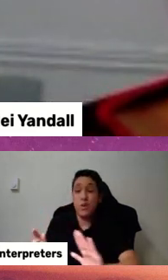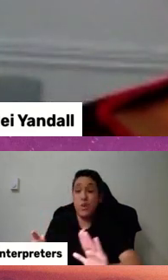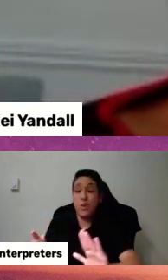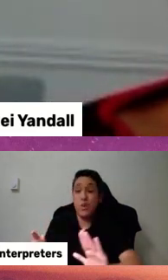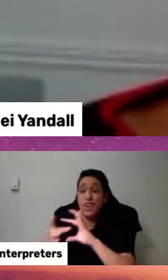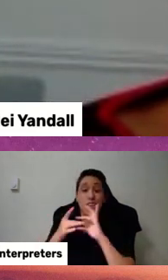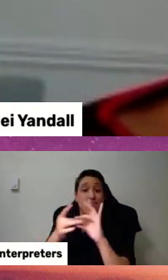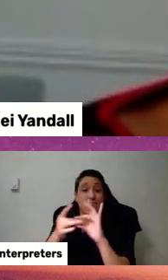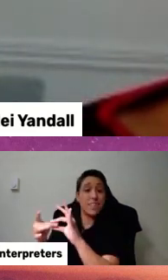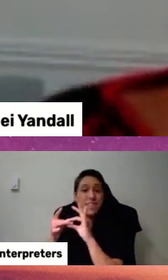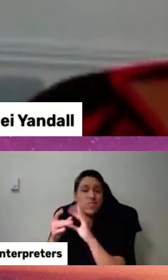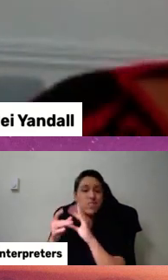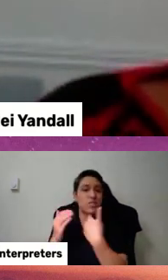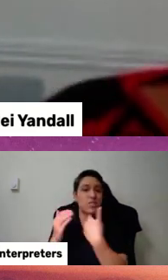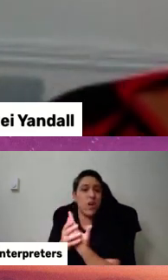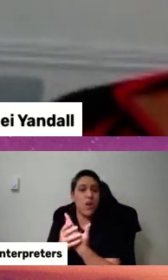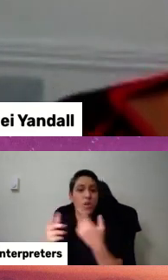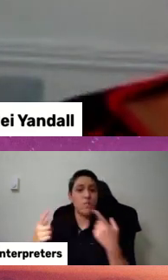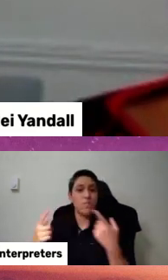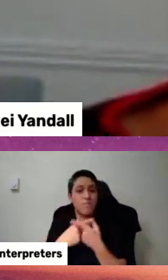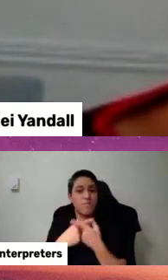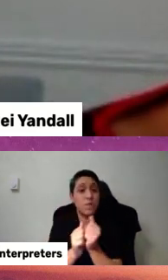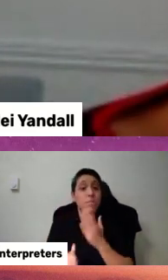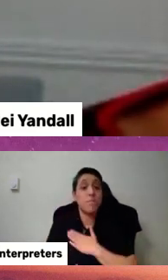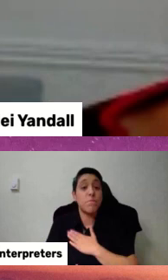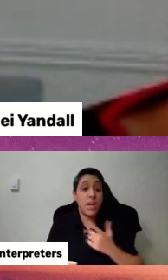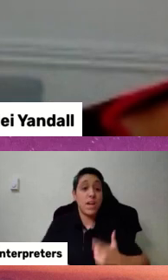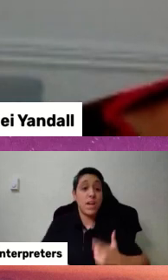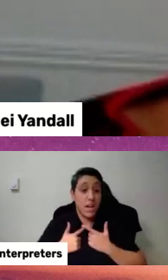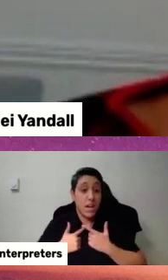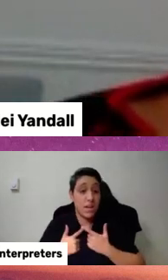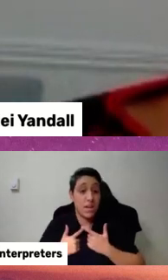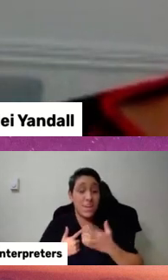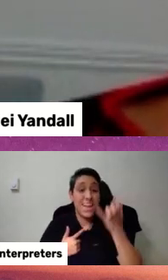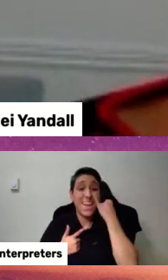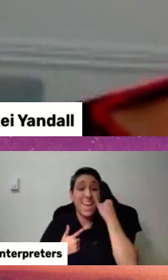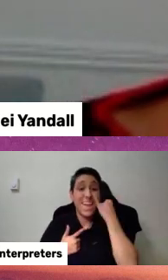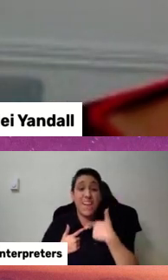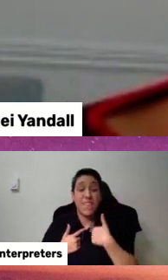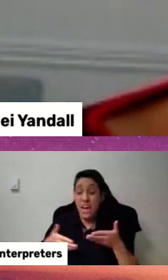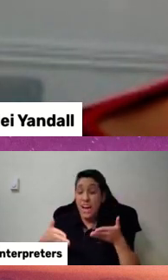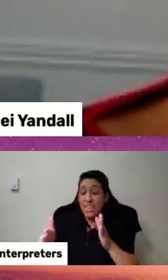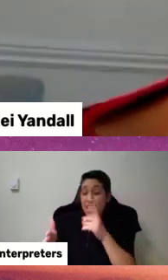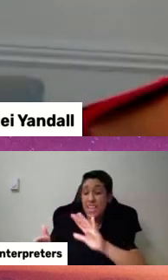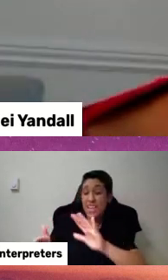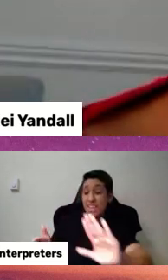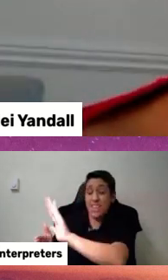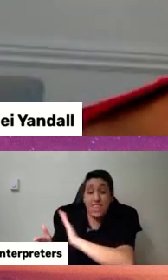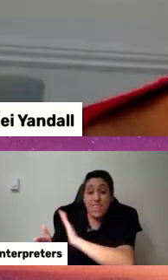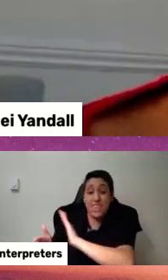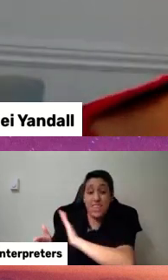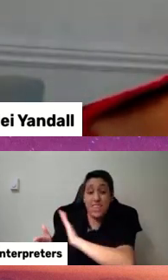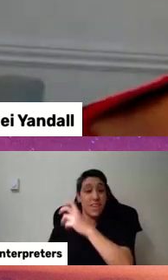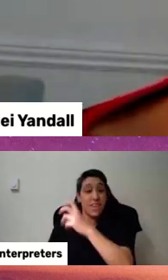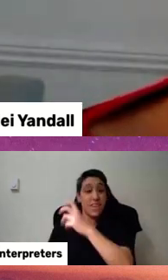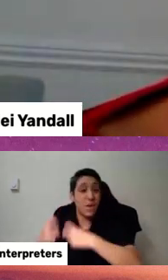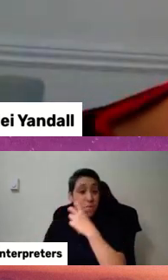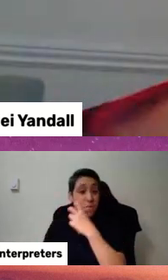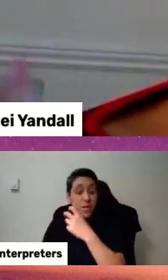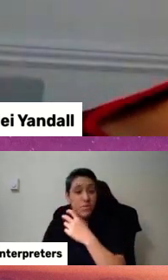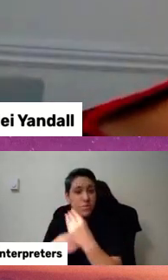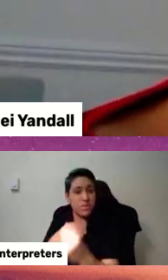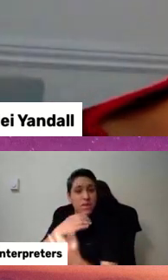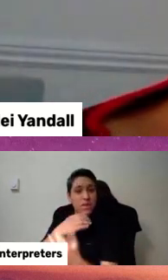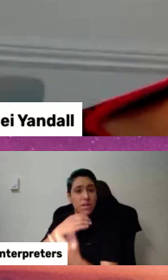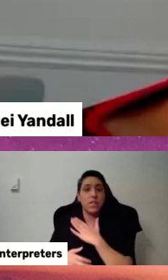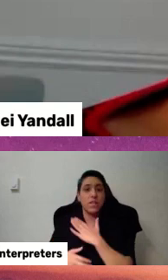biggest challenges in my life. And honest, I'd be going home crying, like, how could I do this? And throwing myself a pity party, when really the